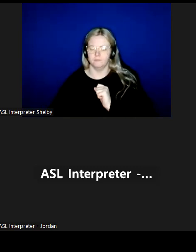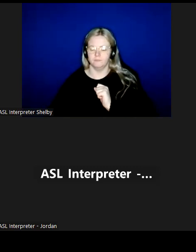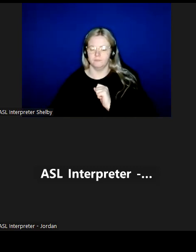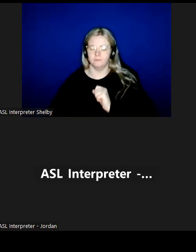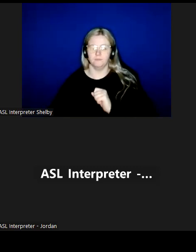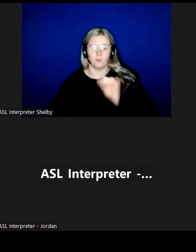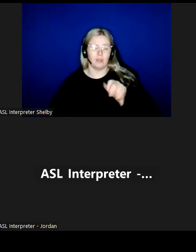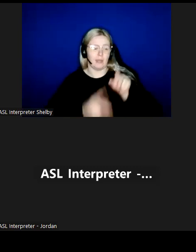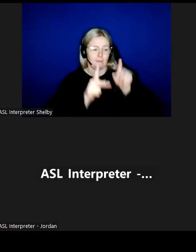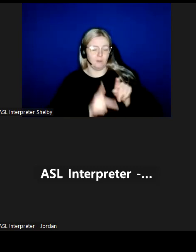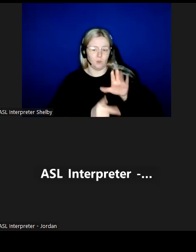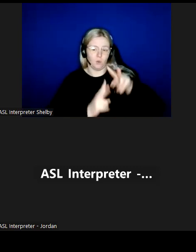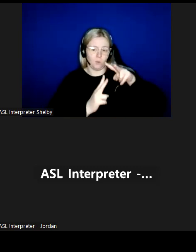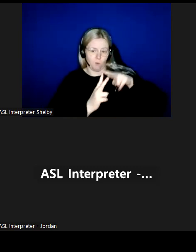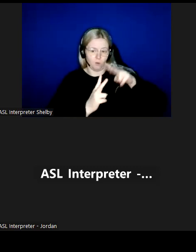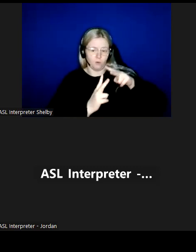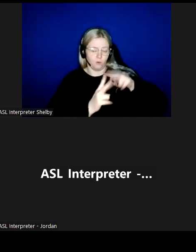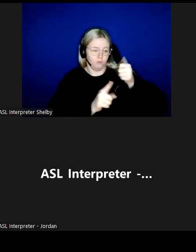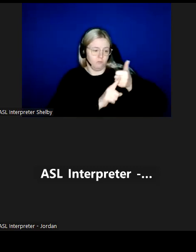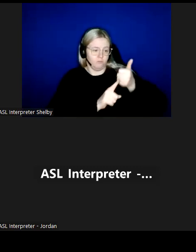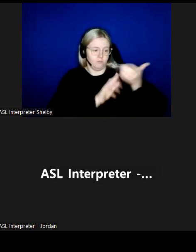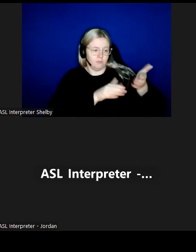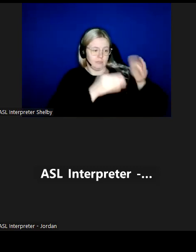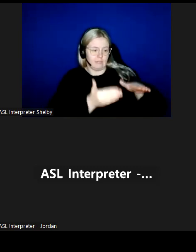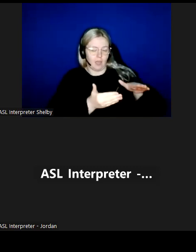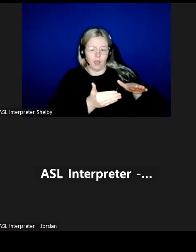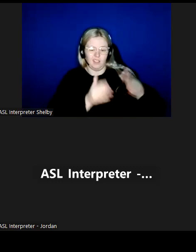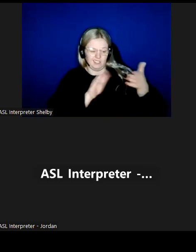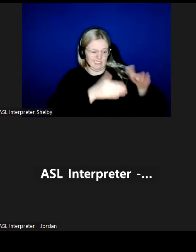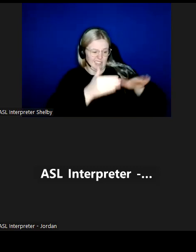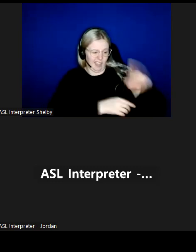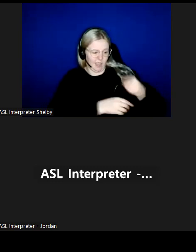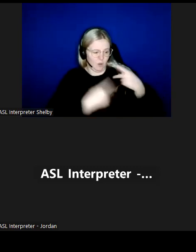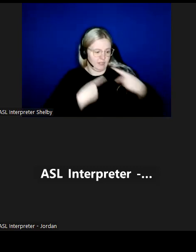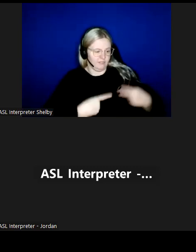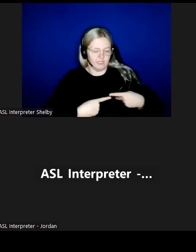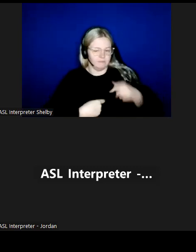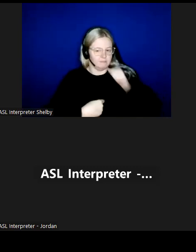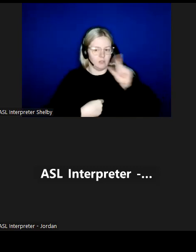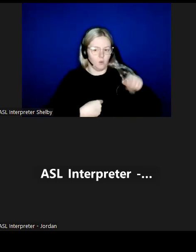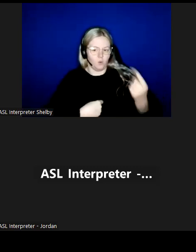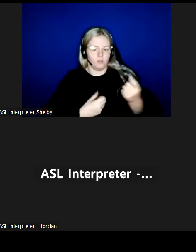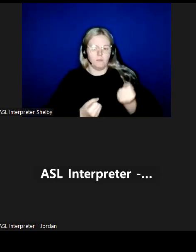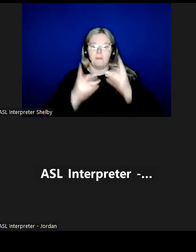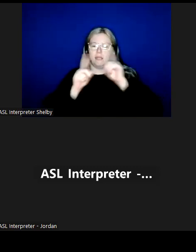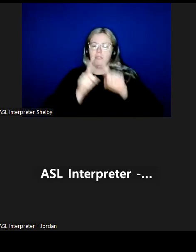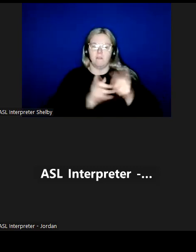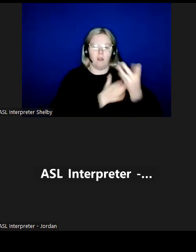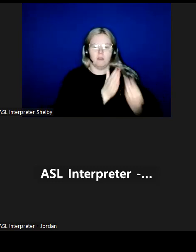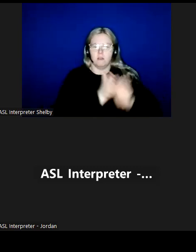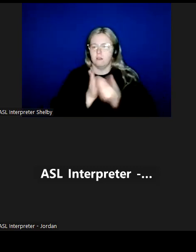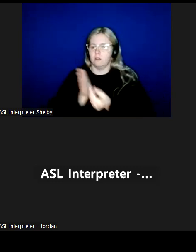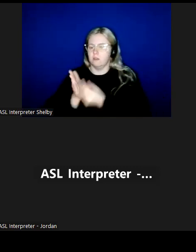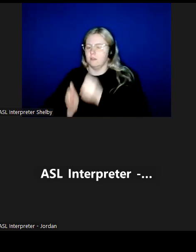with dies, they die in a million different places, in a million different ways. They aren't just missing from the life you